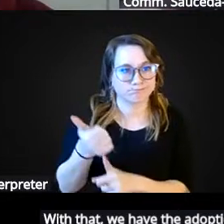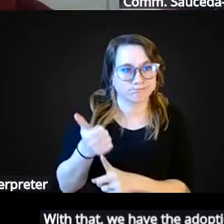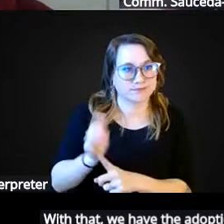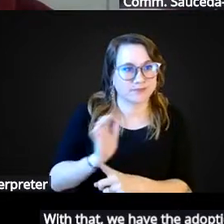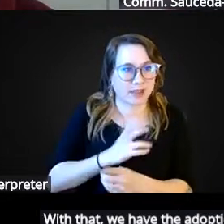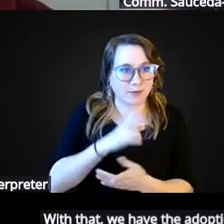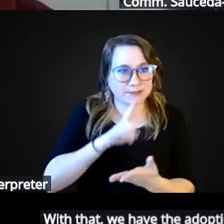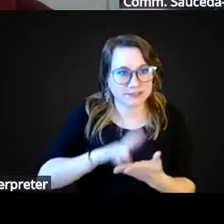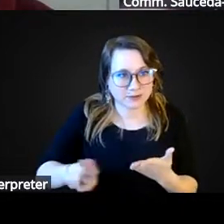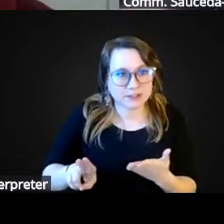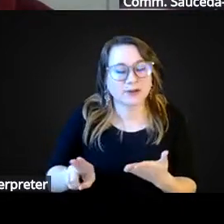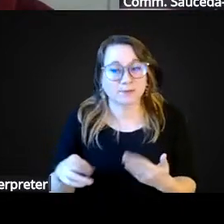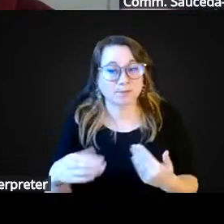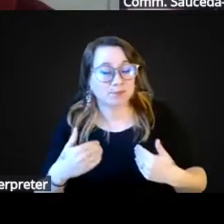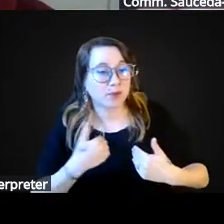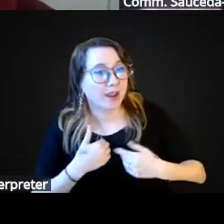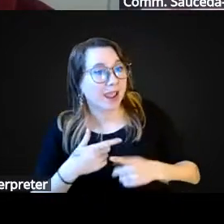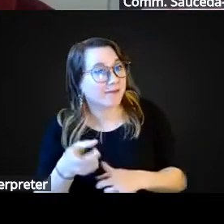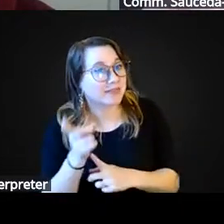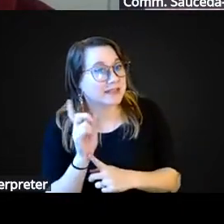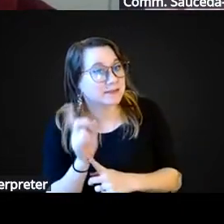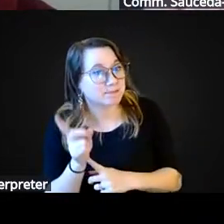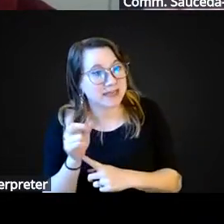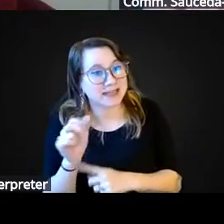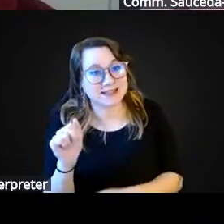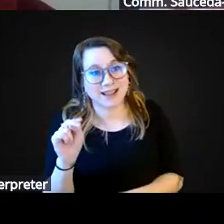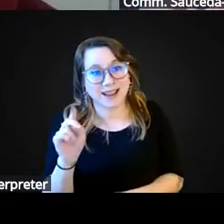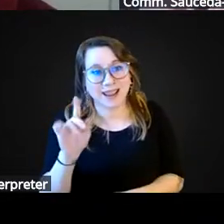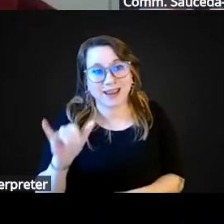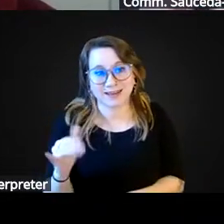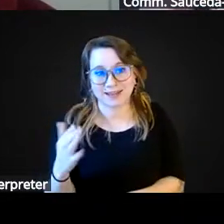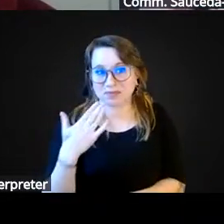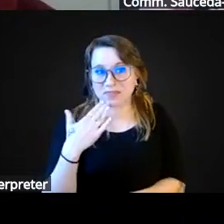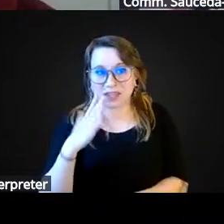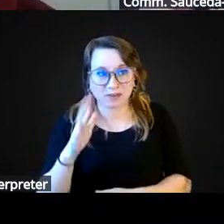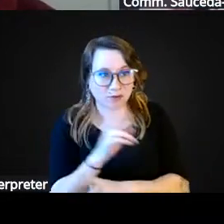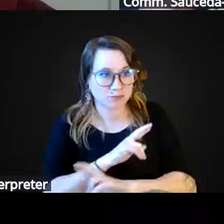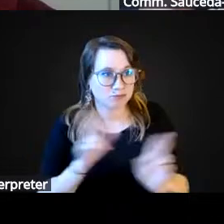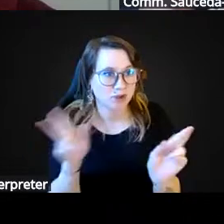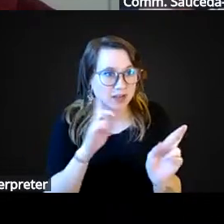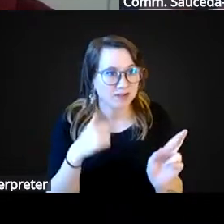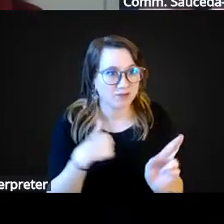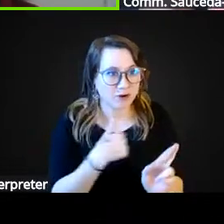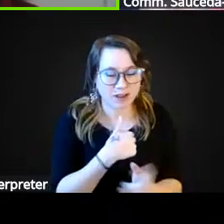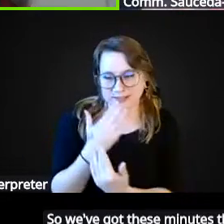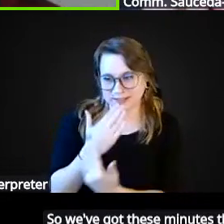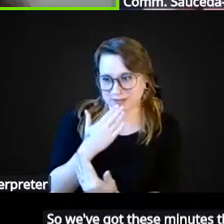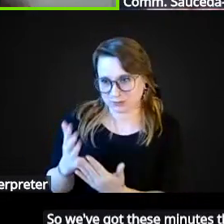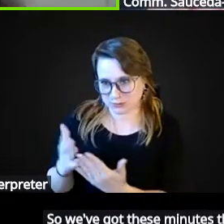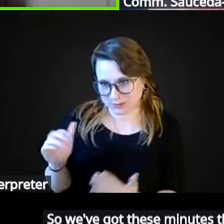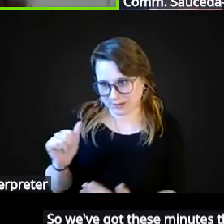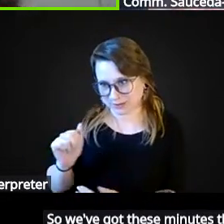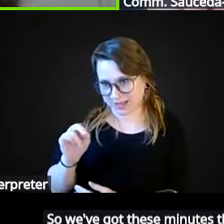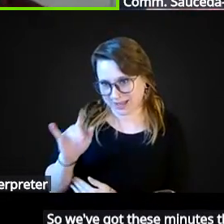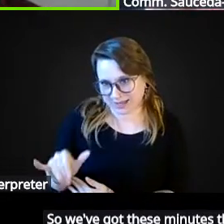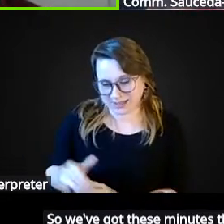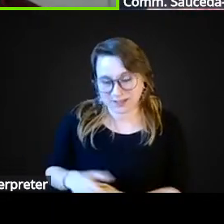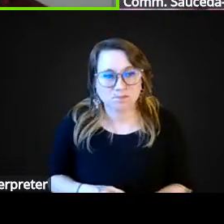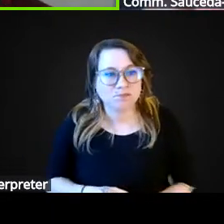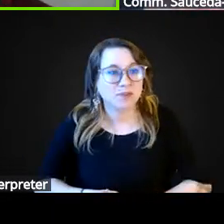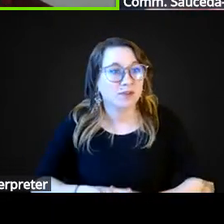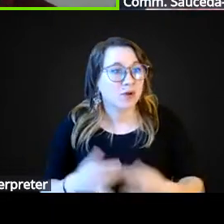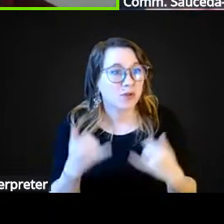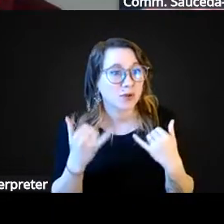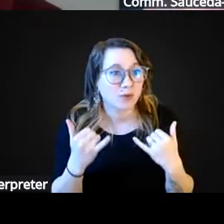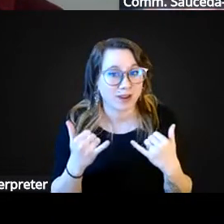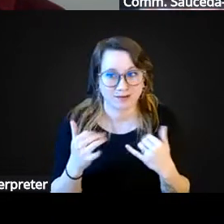So we've got these minutes that Andy thankfully prepared for us. Thank you so much, Andy. And so they are right now linked